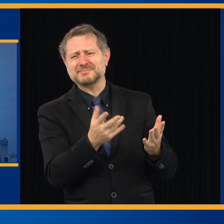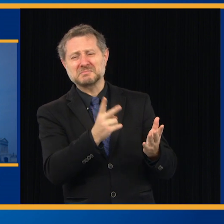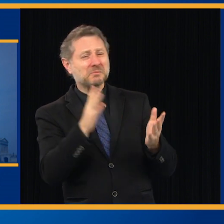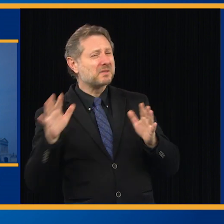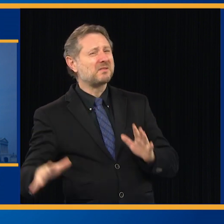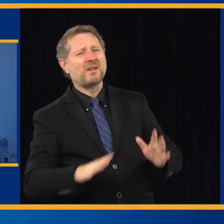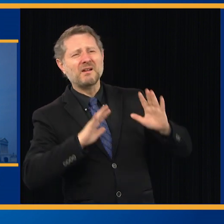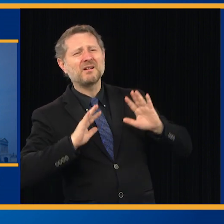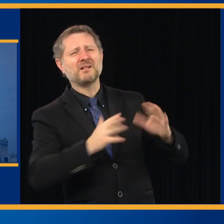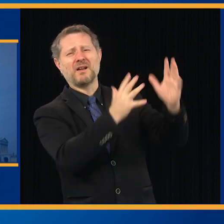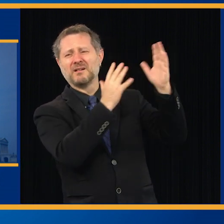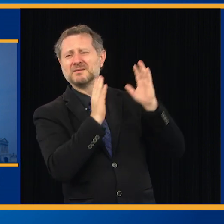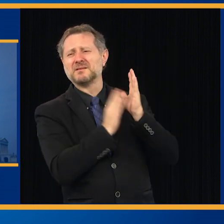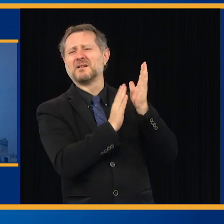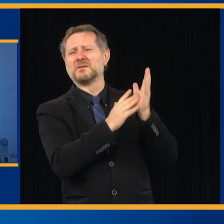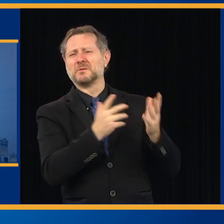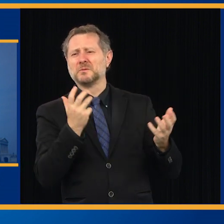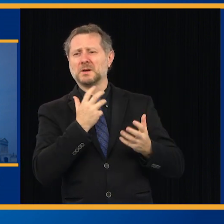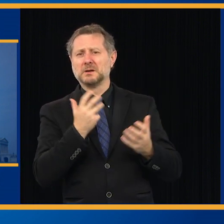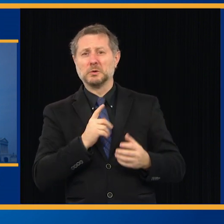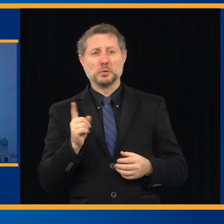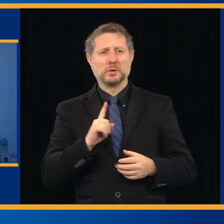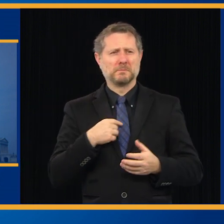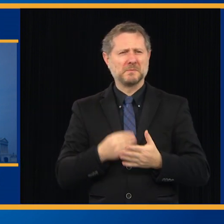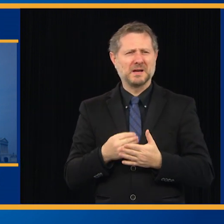but now you don't want to provide any funding.